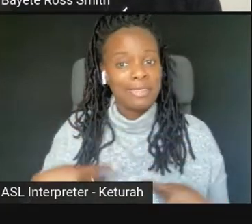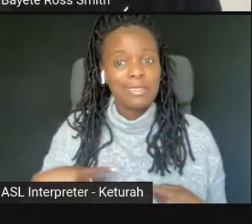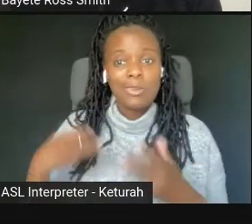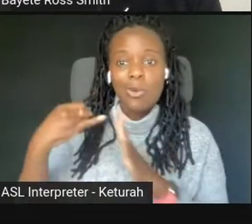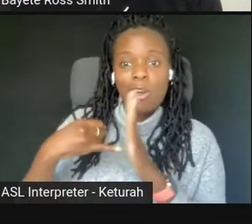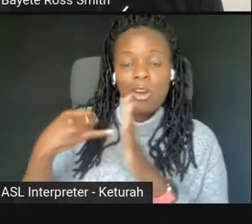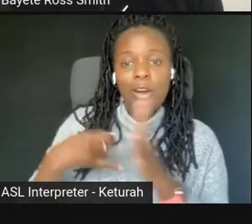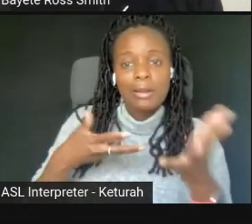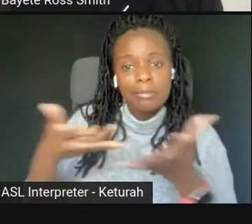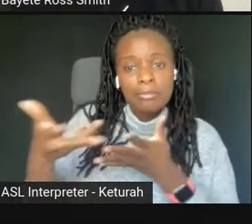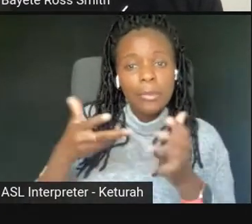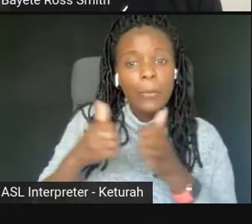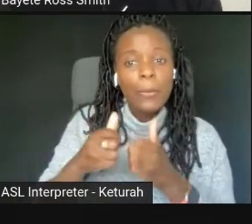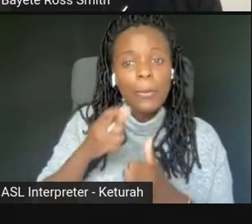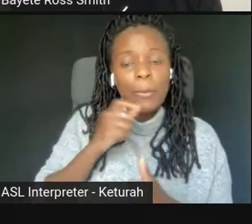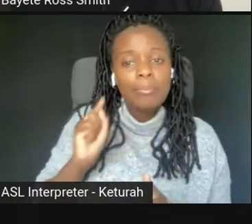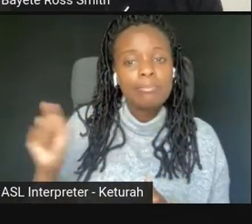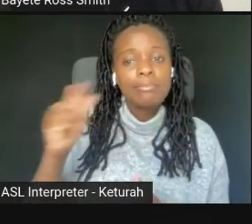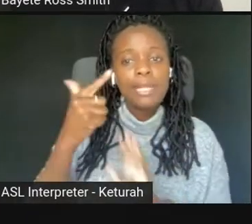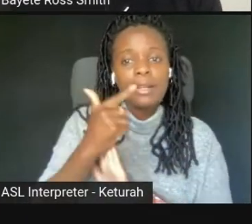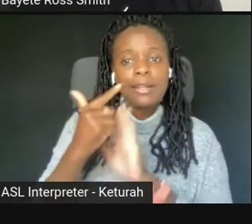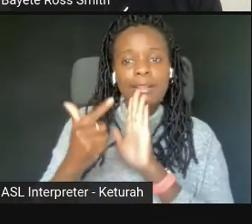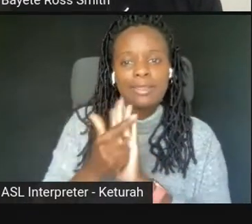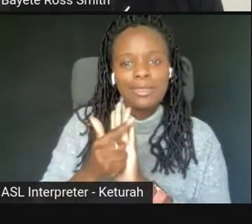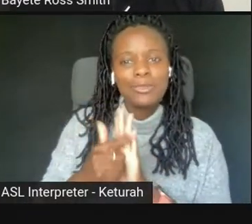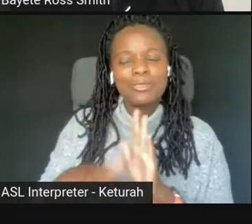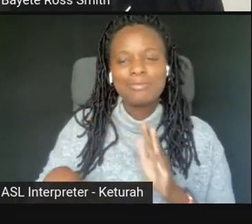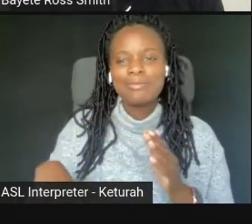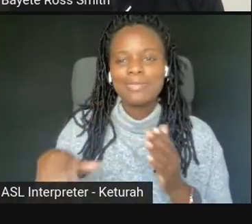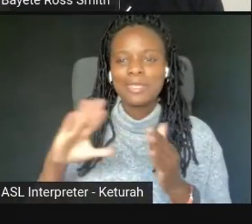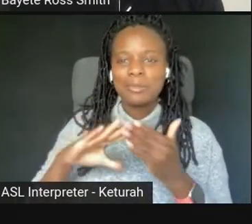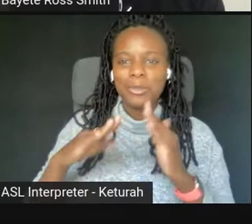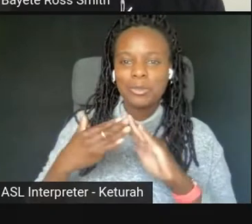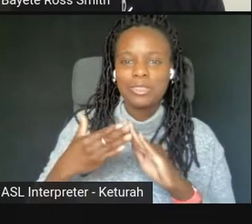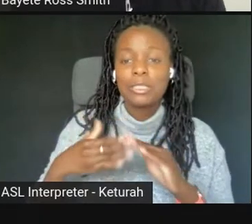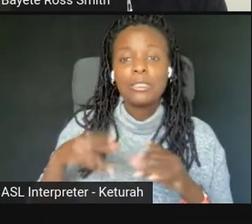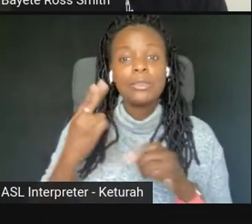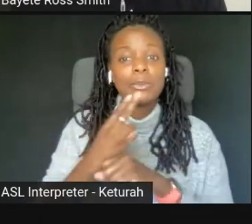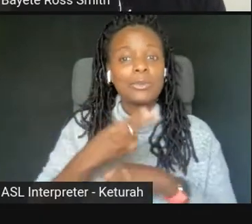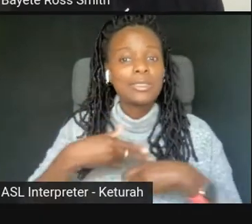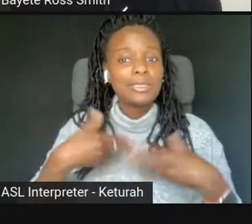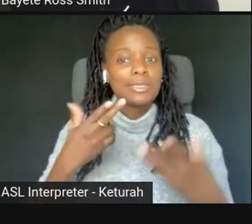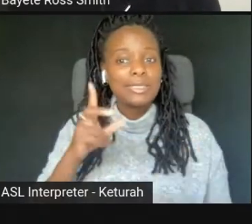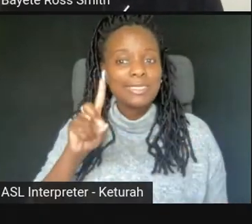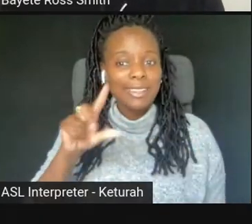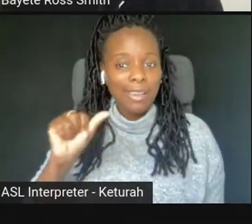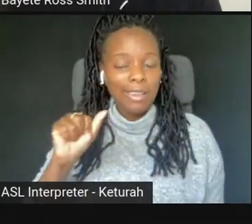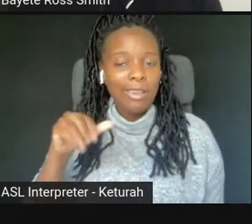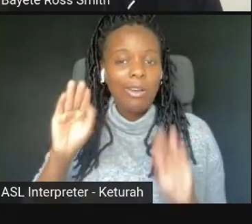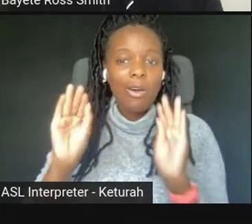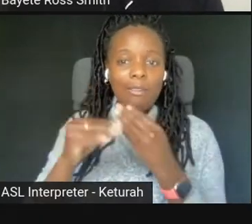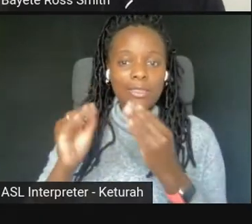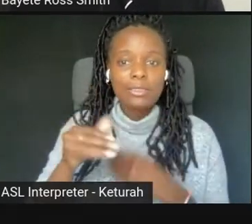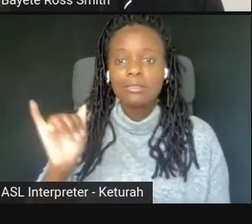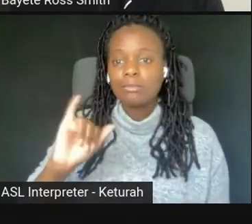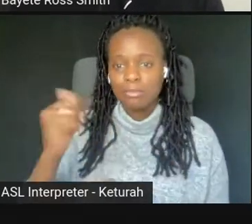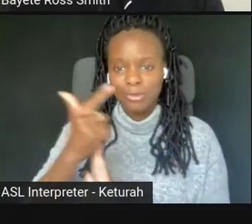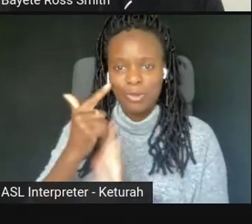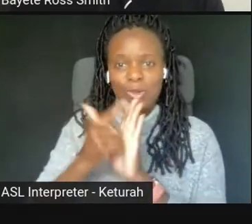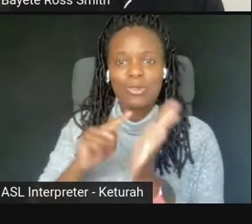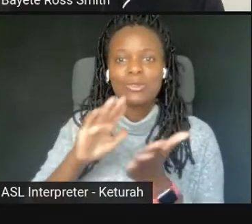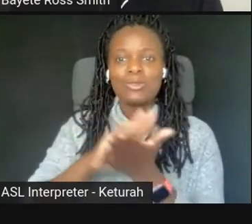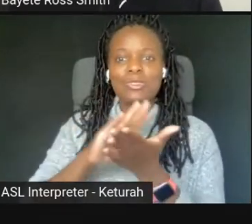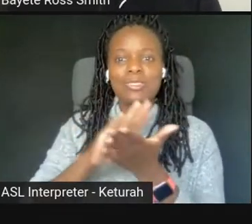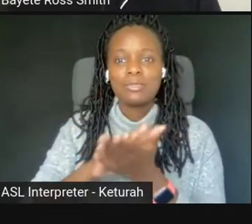legal community through district attorneys' offices and through law schools.